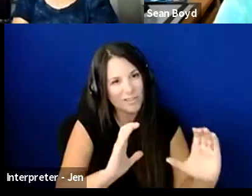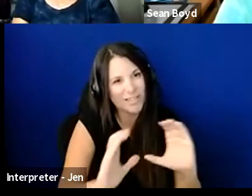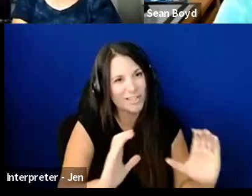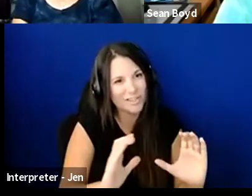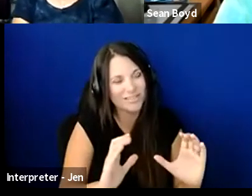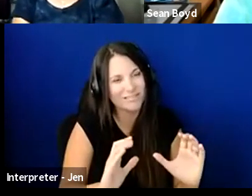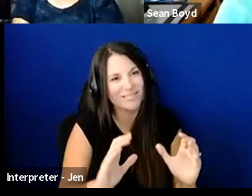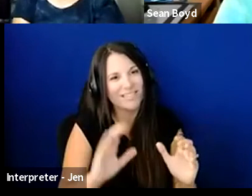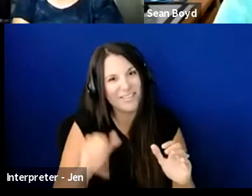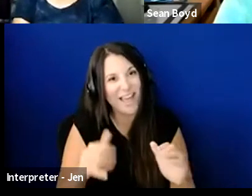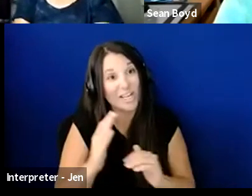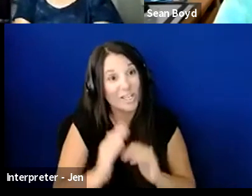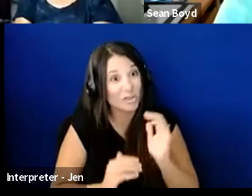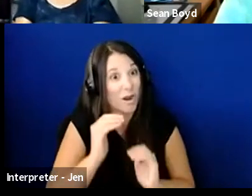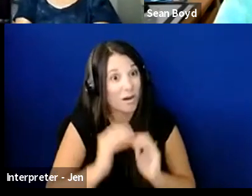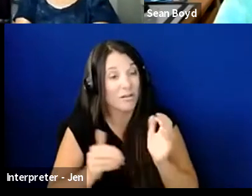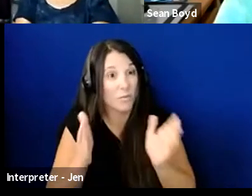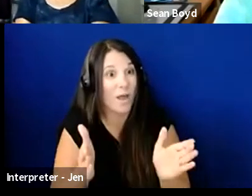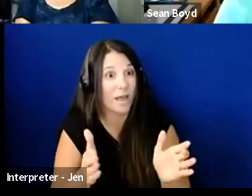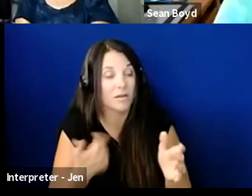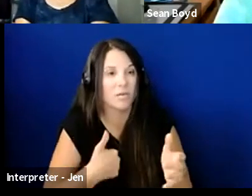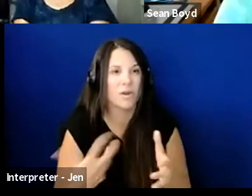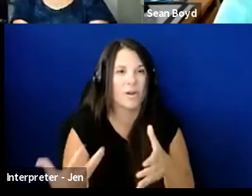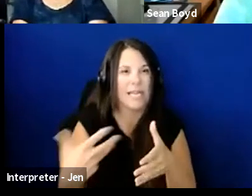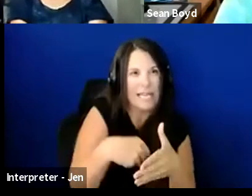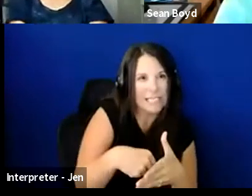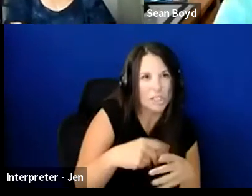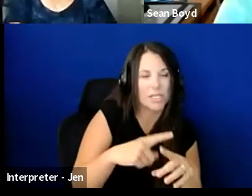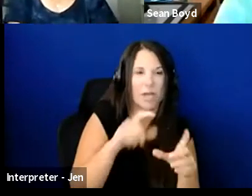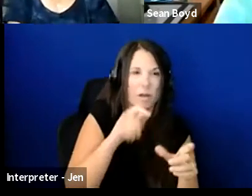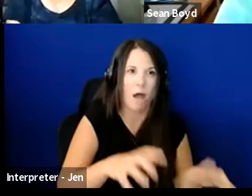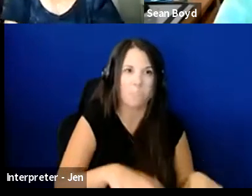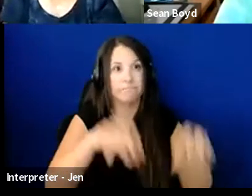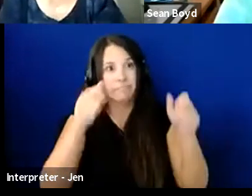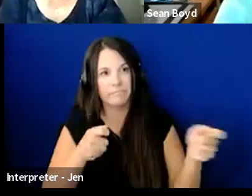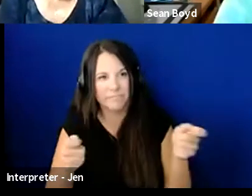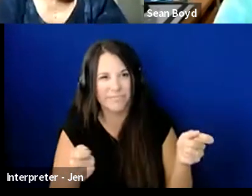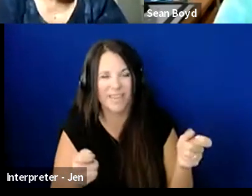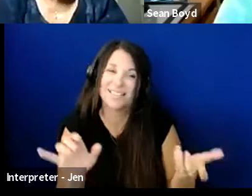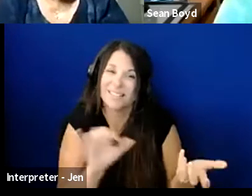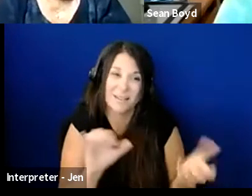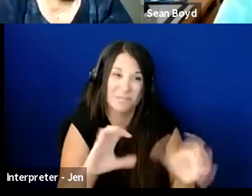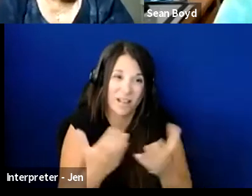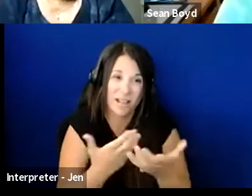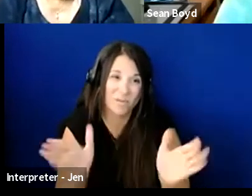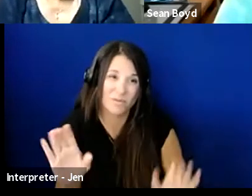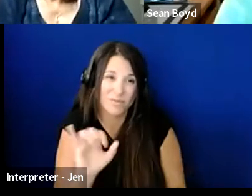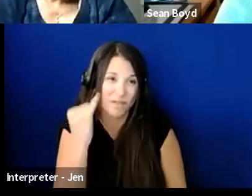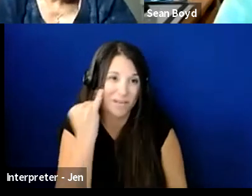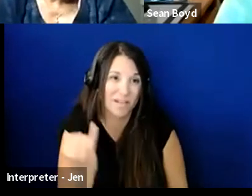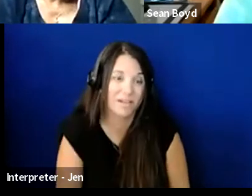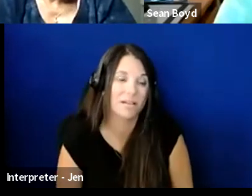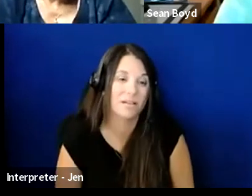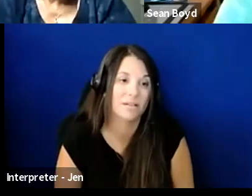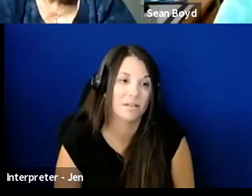engaging without dominating. We face that challenge in face-to-face just as much as online. And I remember that as a